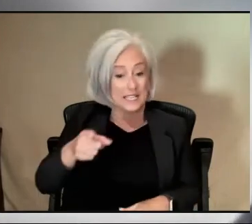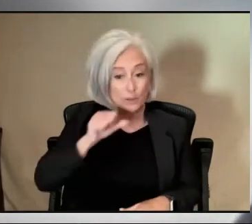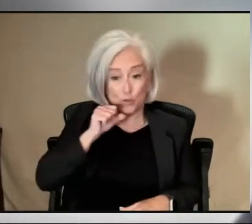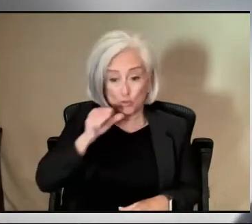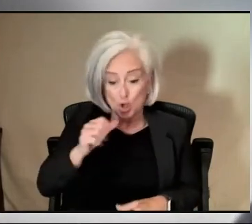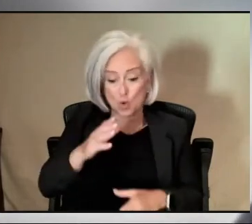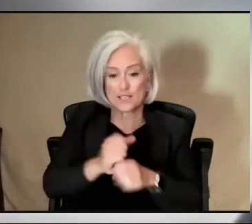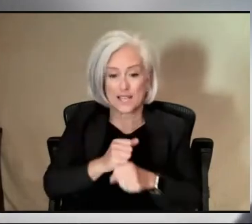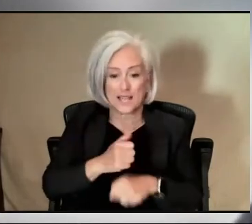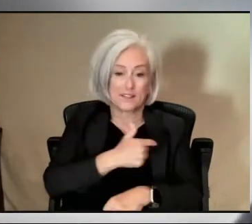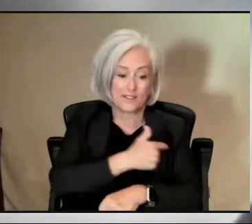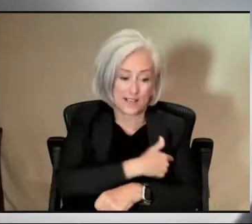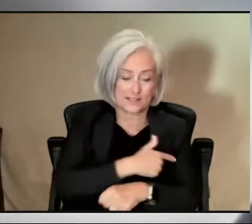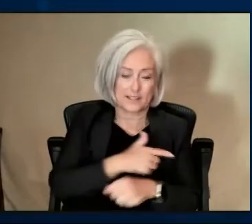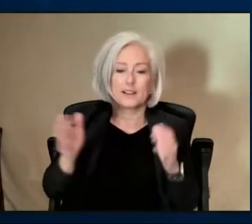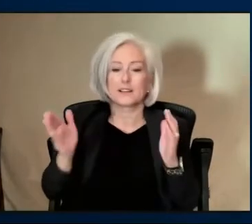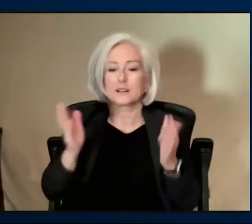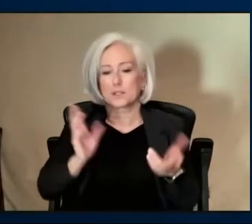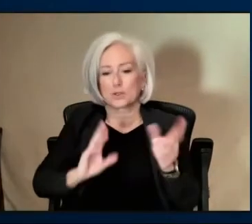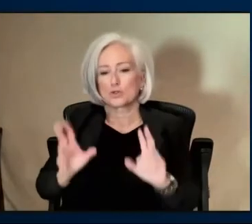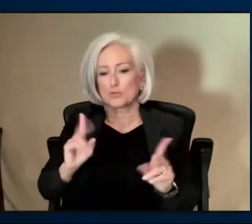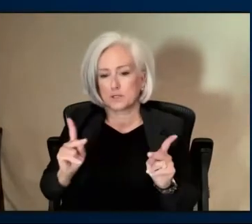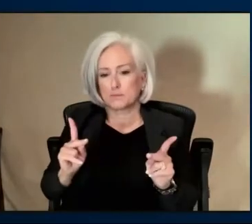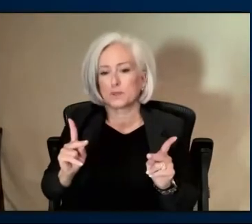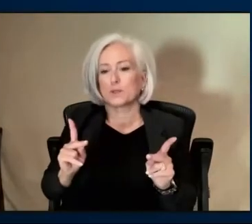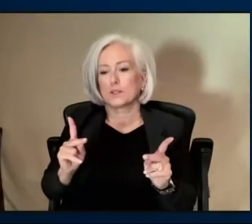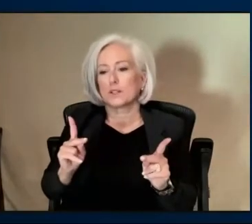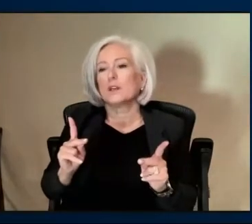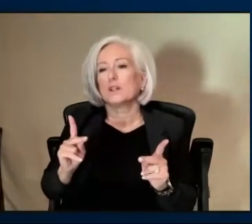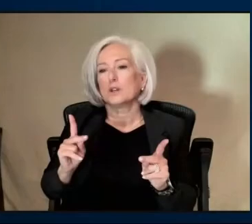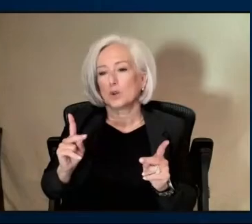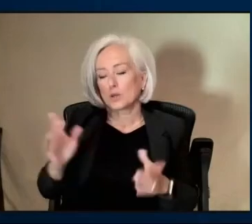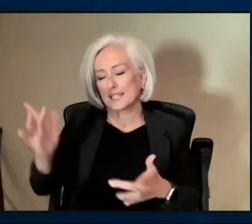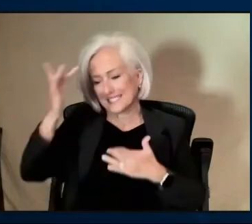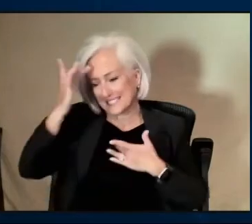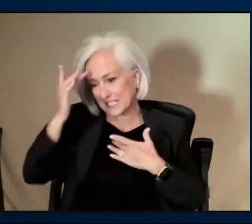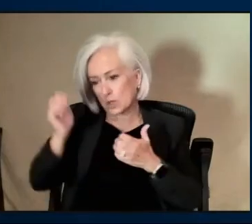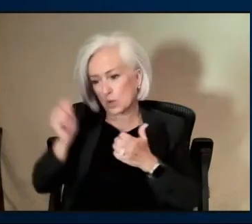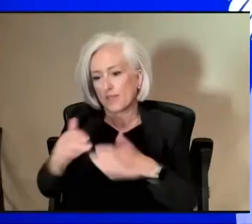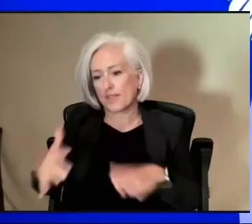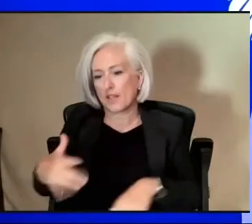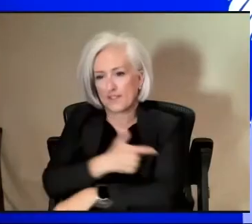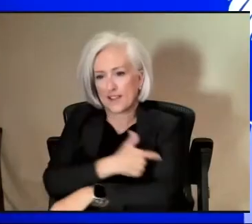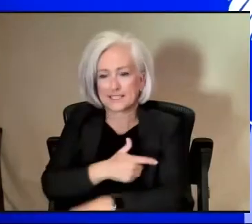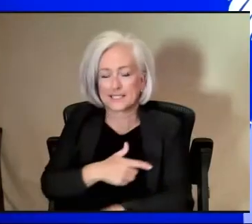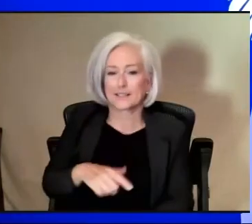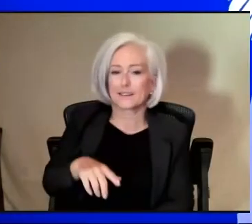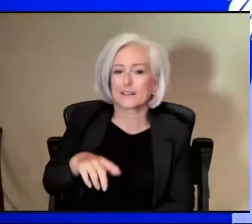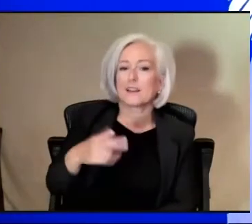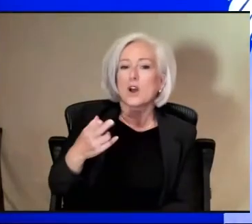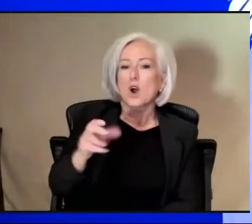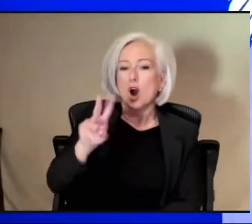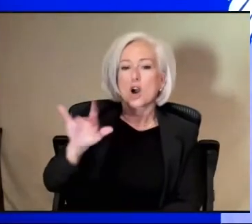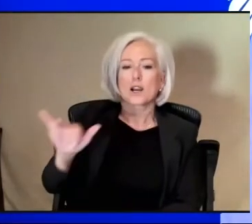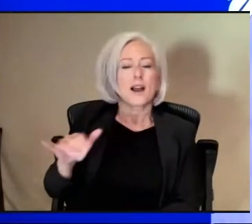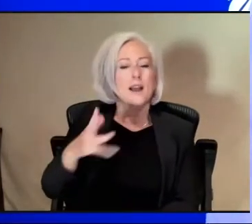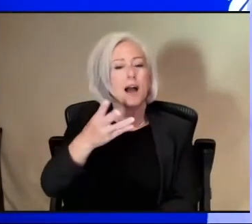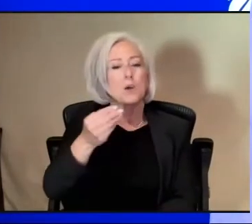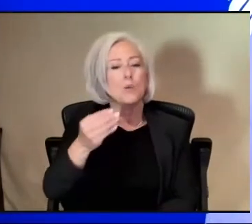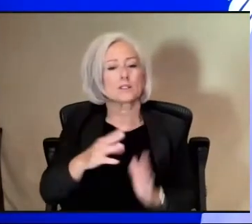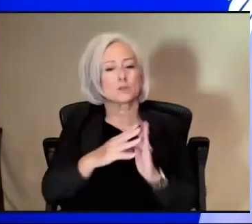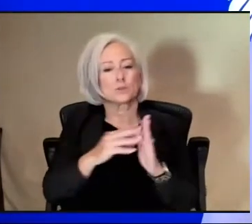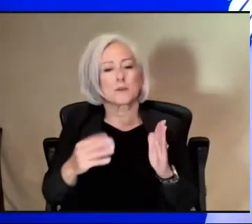the disease. Good points. Hawkeye? Yeah, I'd like to kind of echo what Dr. Poland was saying, just about